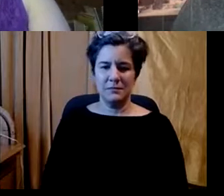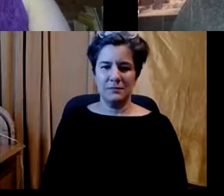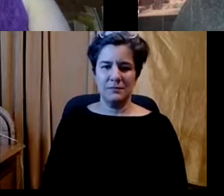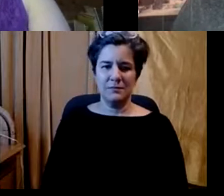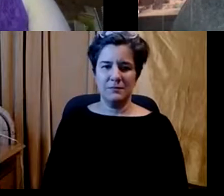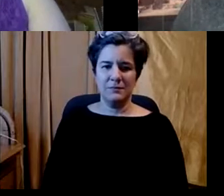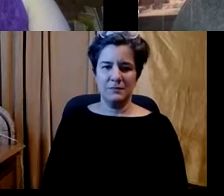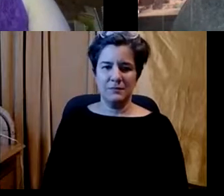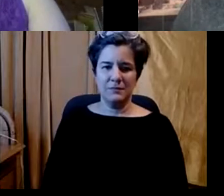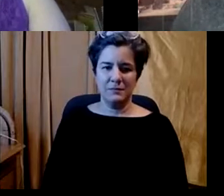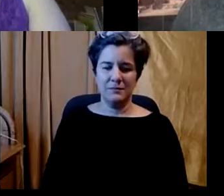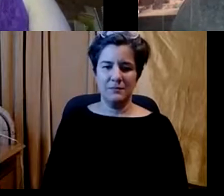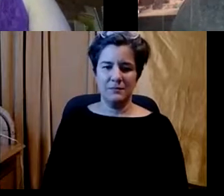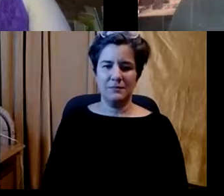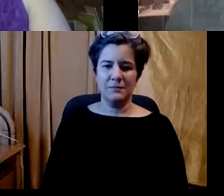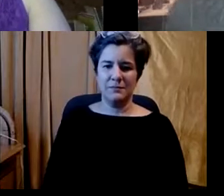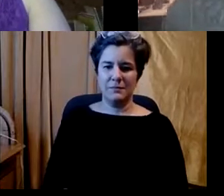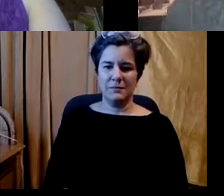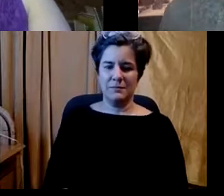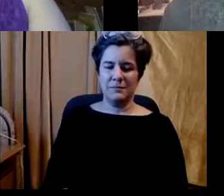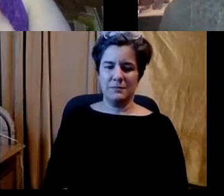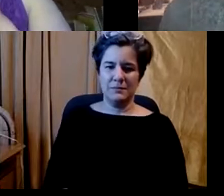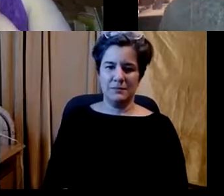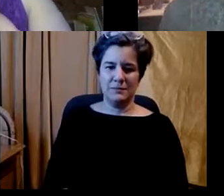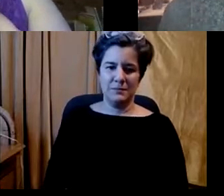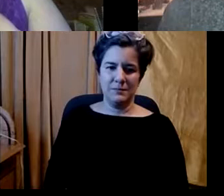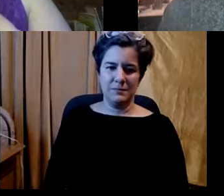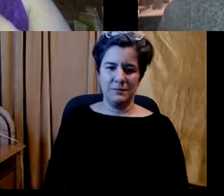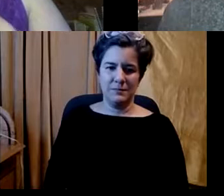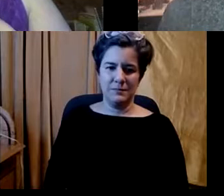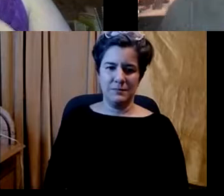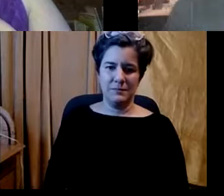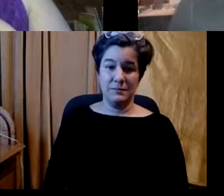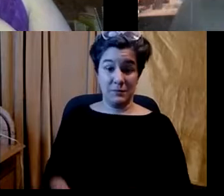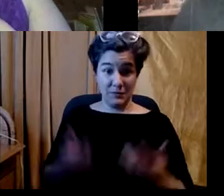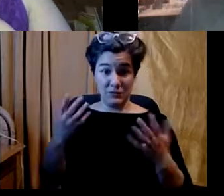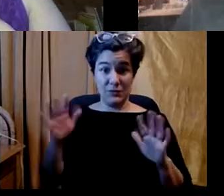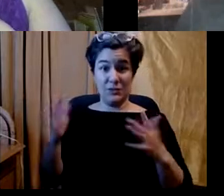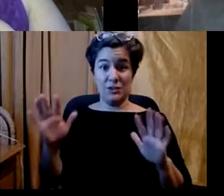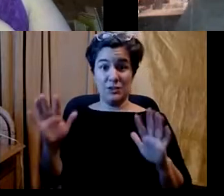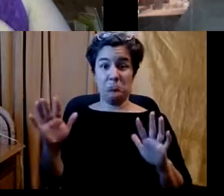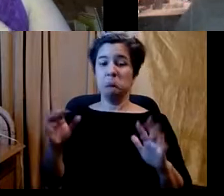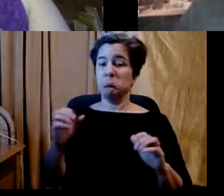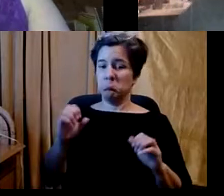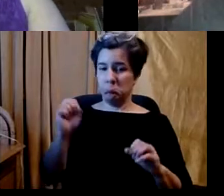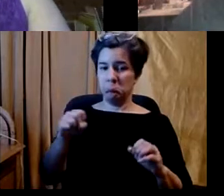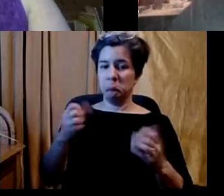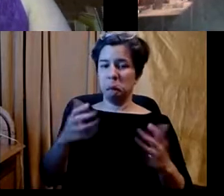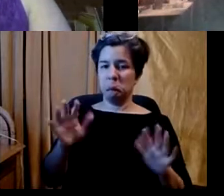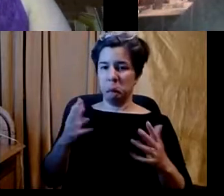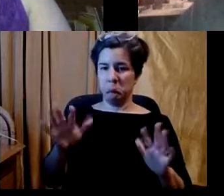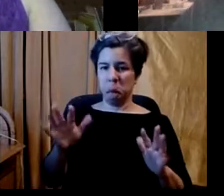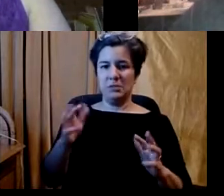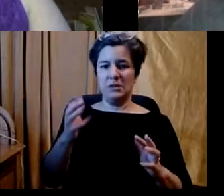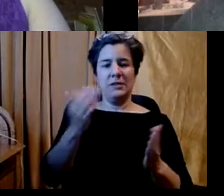Yeah, I think say something back. Sorry. Are you all done? Yeah, I think you guys, yeah, if Yeah, I you think can I'm use done. that